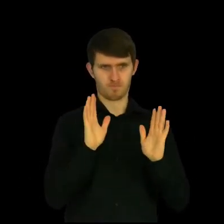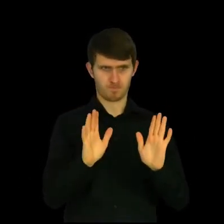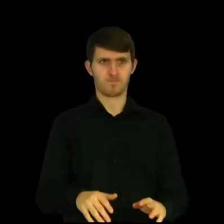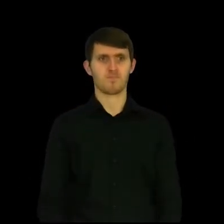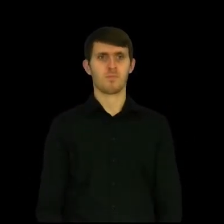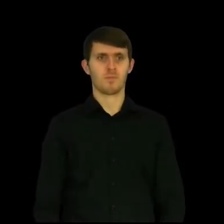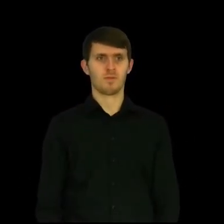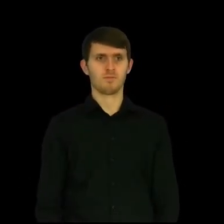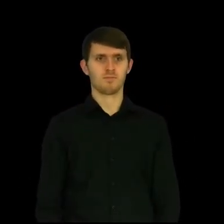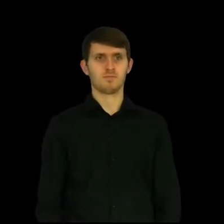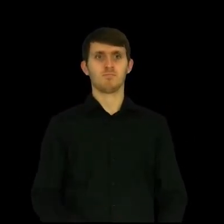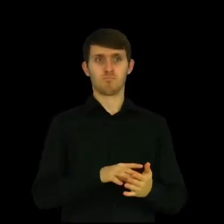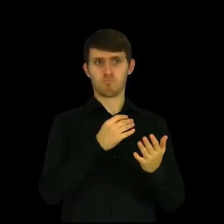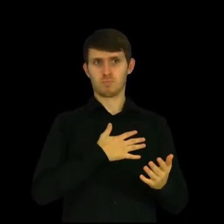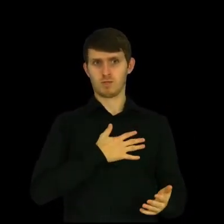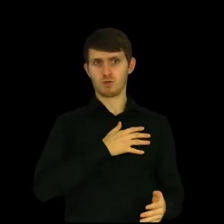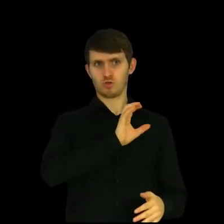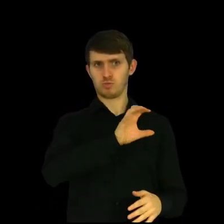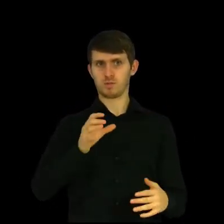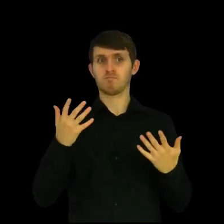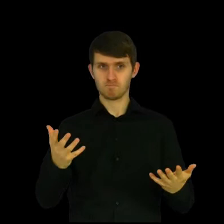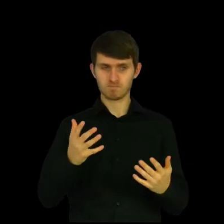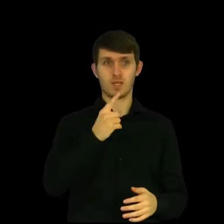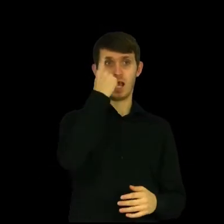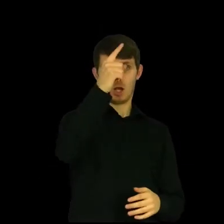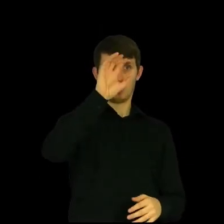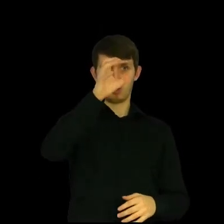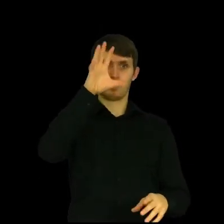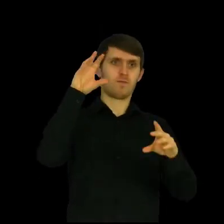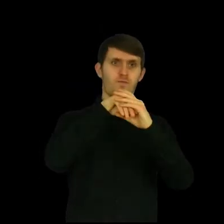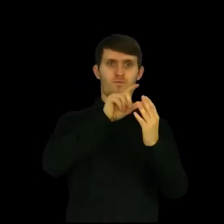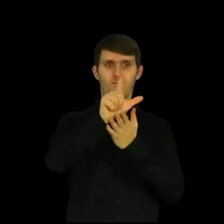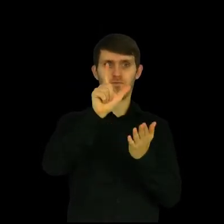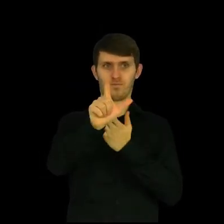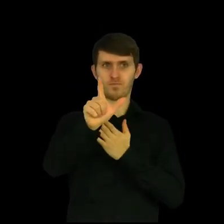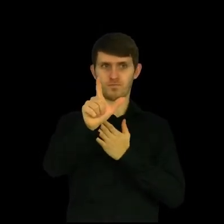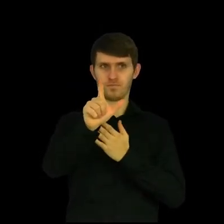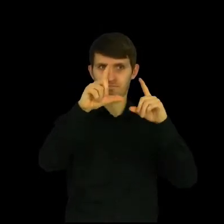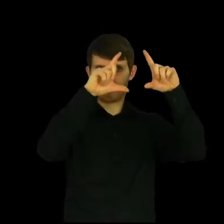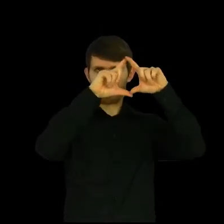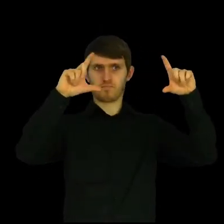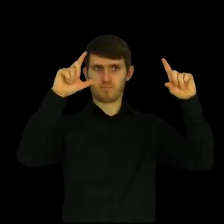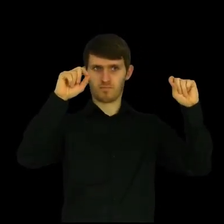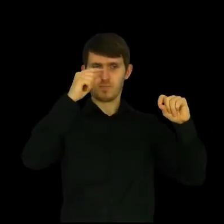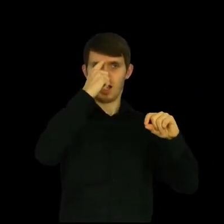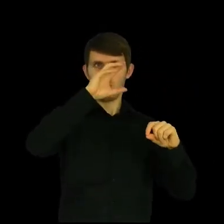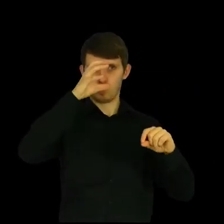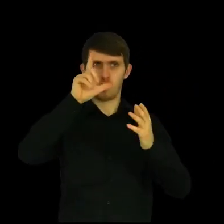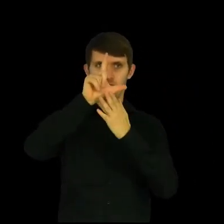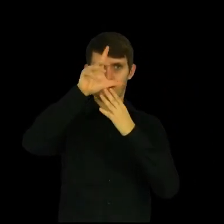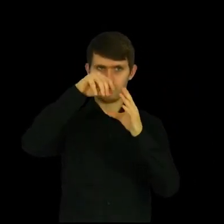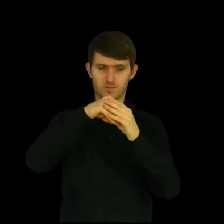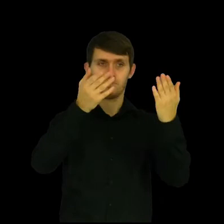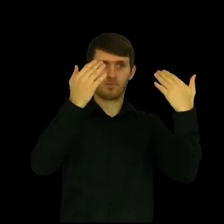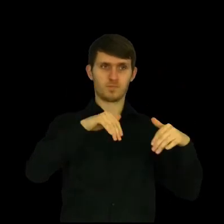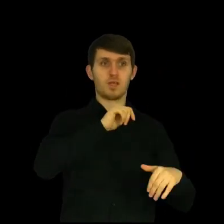we have. So we could do that. So let's see, this is one group of 12 right over here. That's